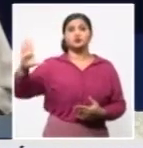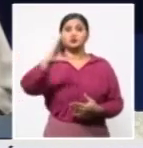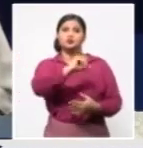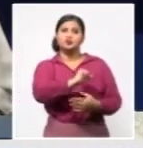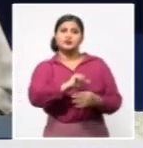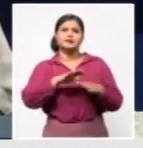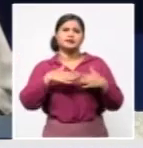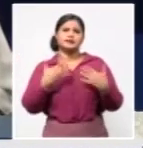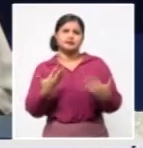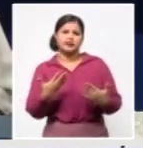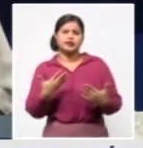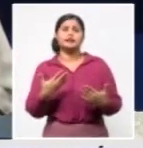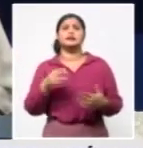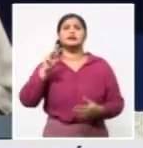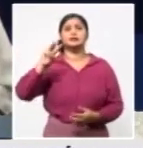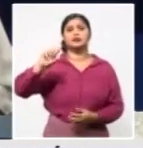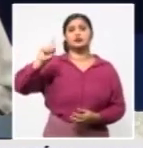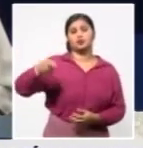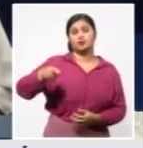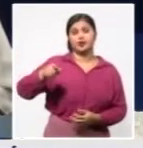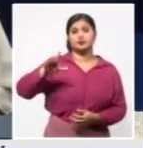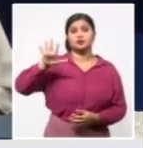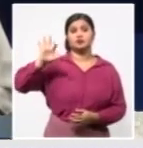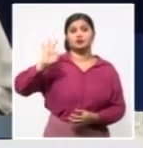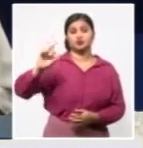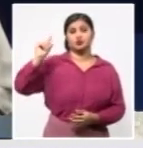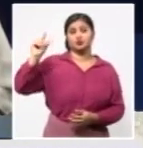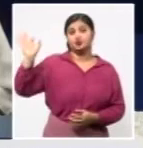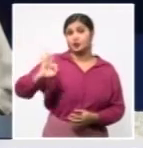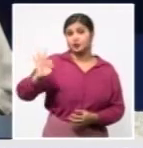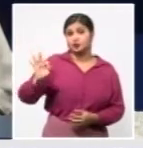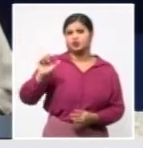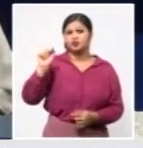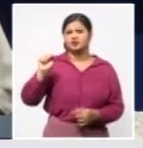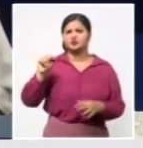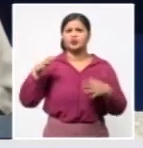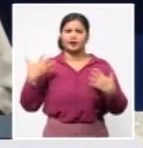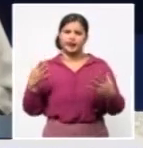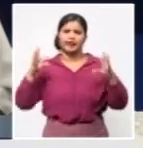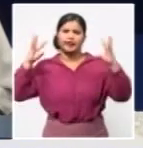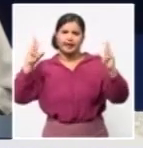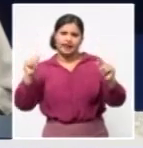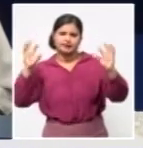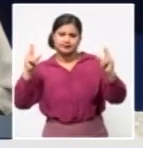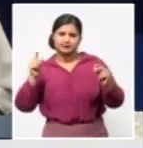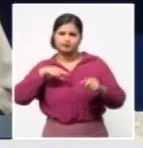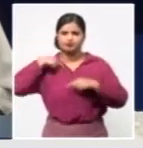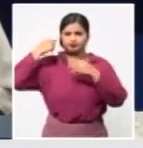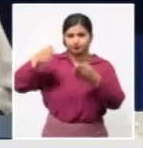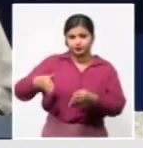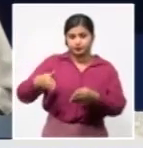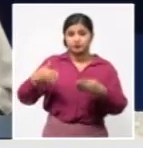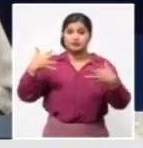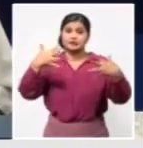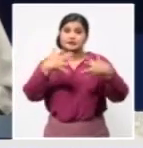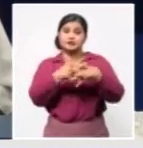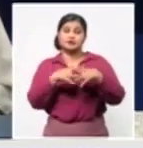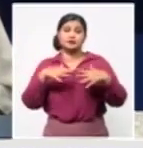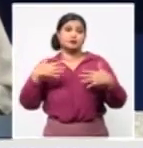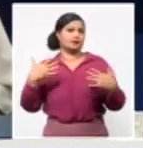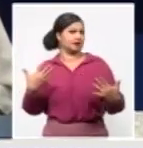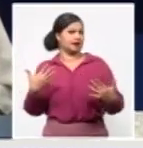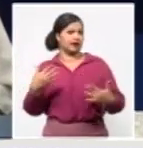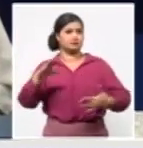2,268, or 93.5% of all confirmed cases on the island. There continues to be 1 serious case corresponding